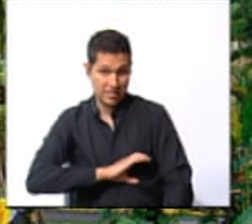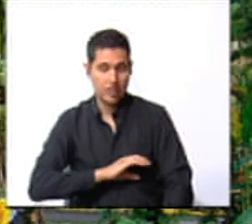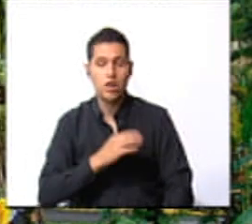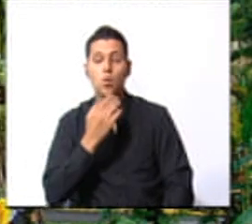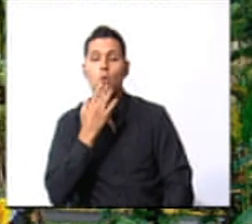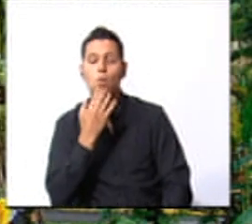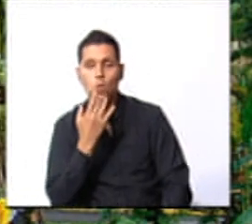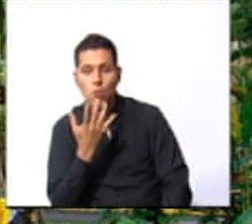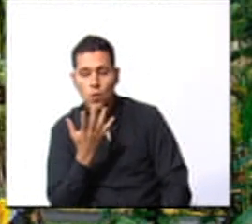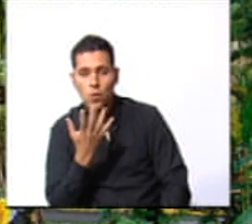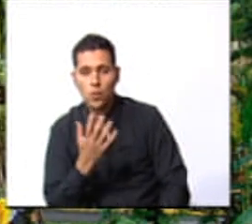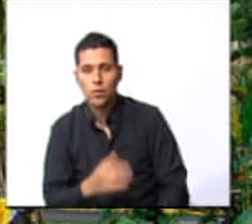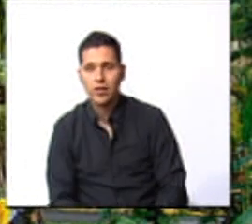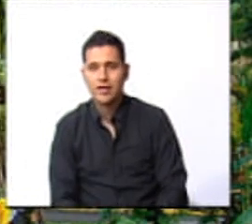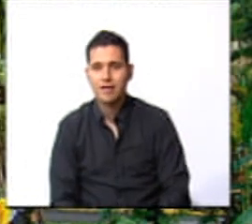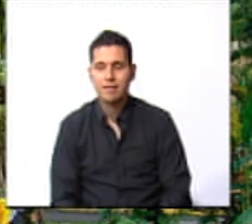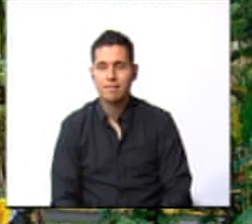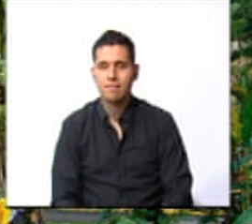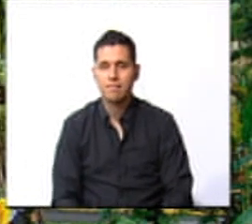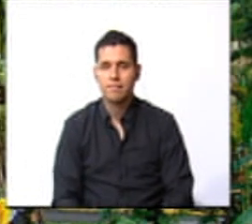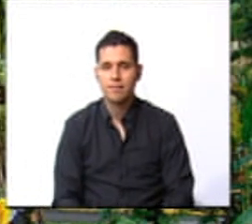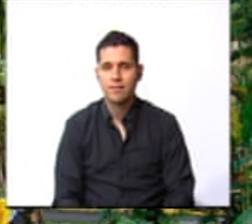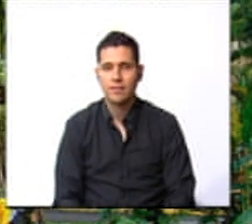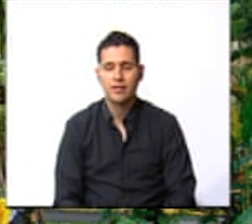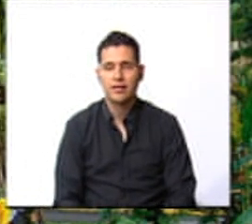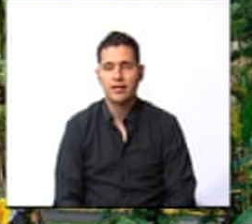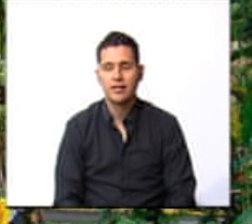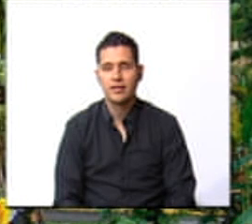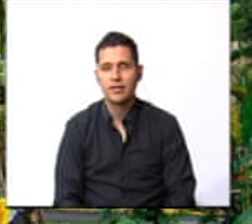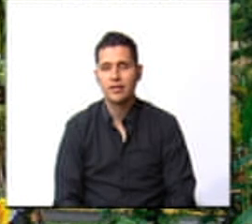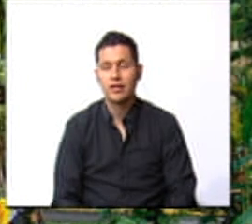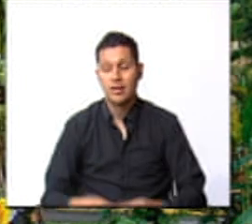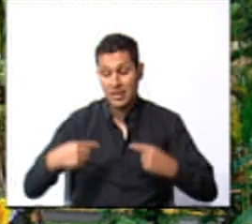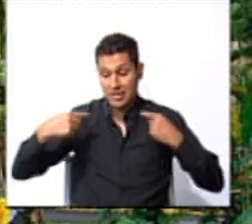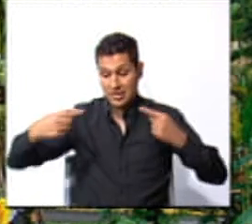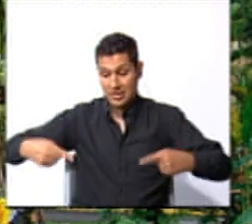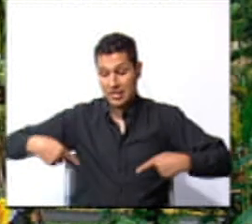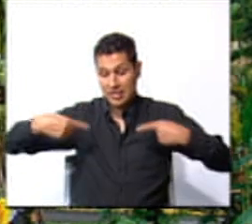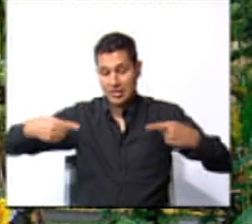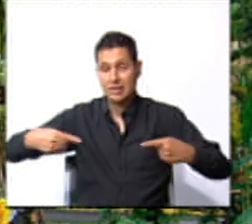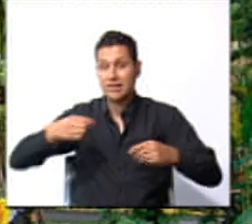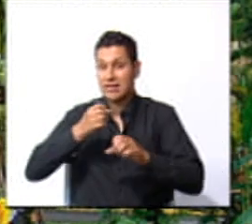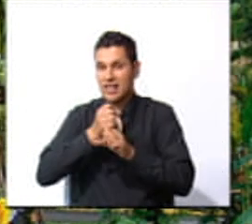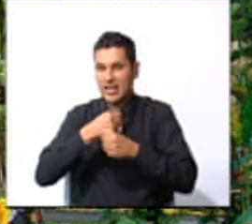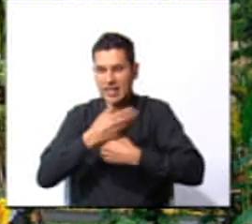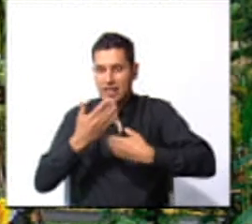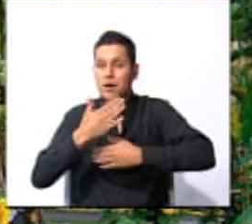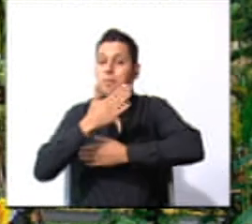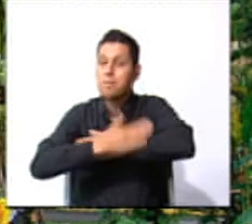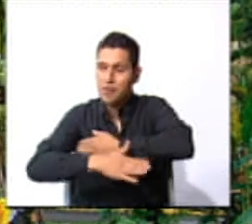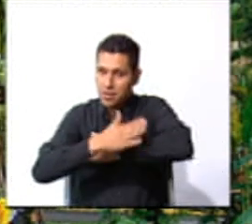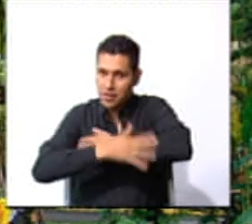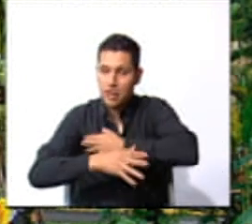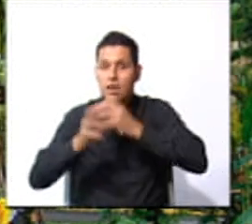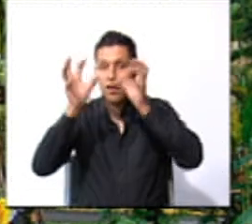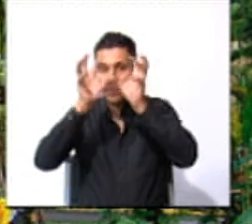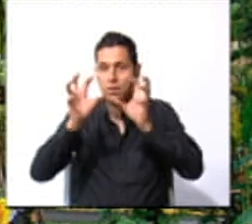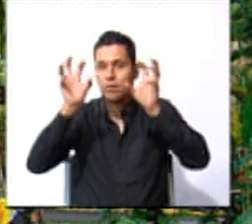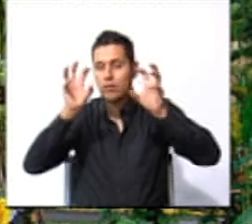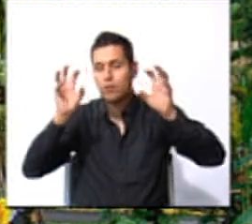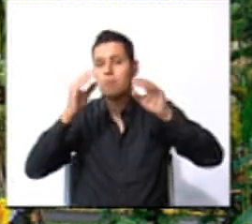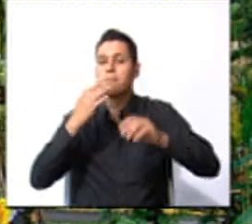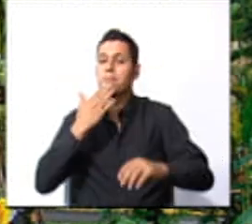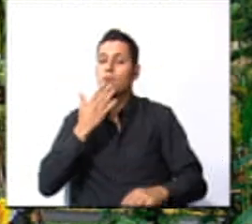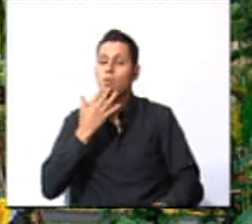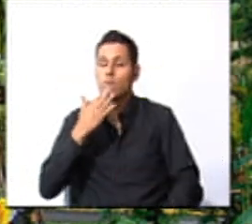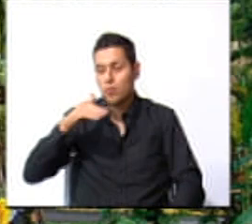Colors? What the ox cart is made of wood? The decoration?